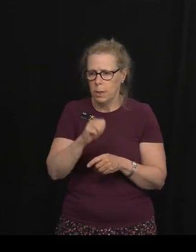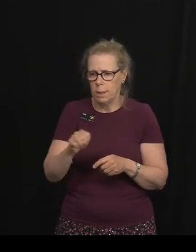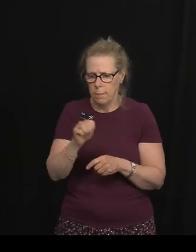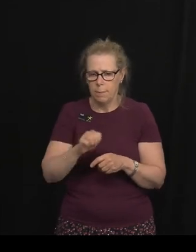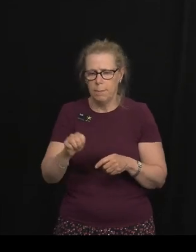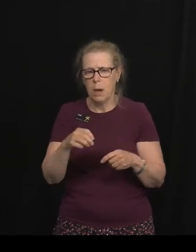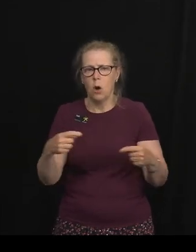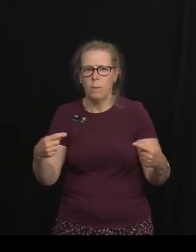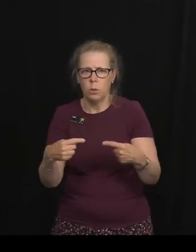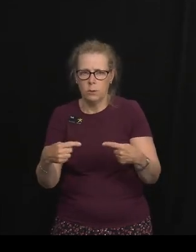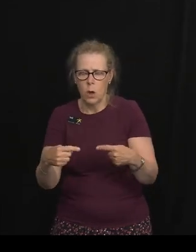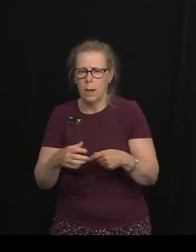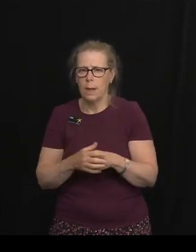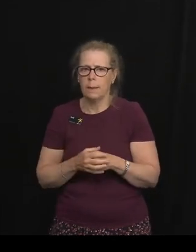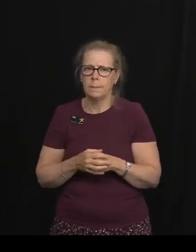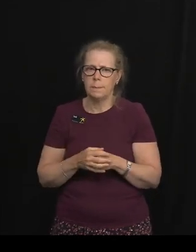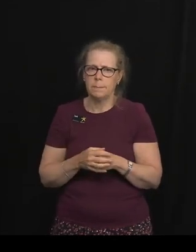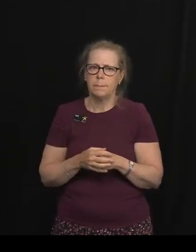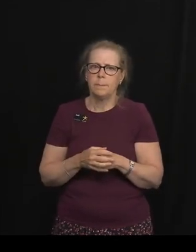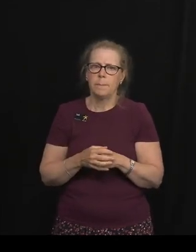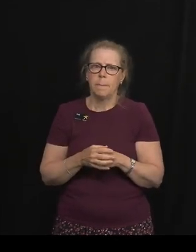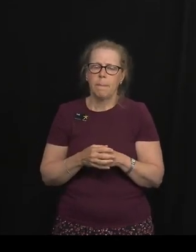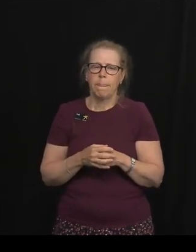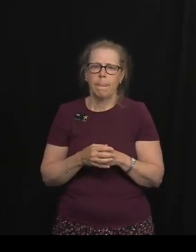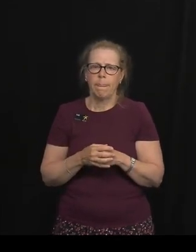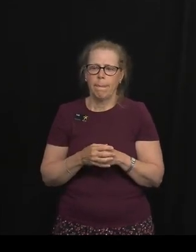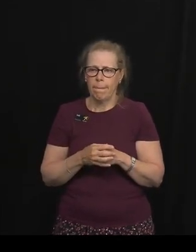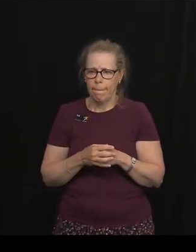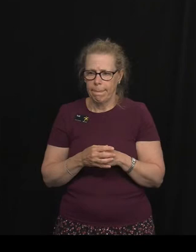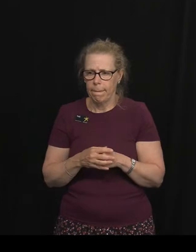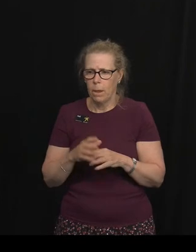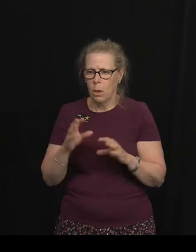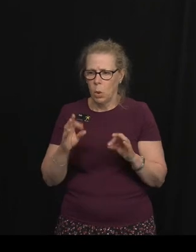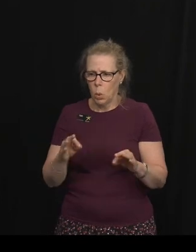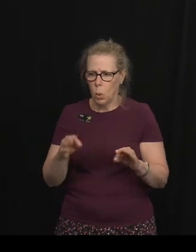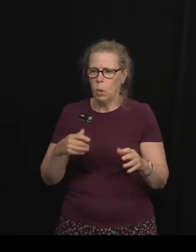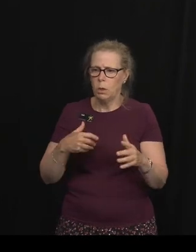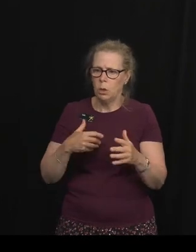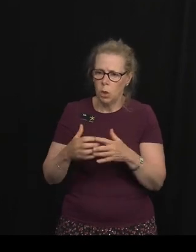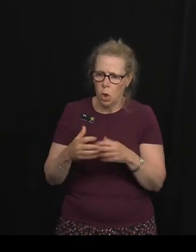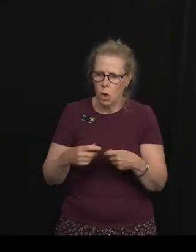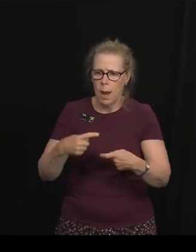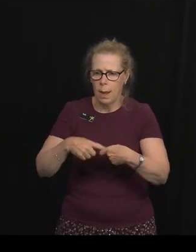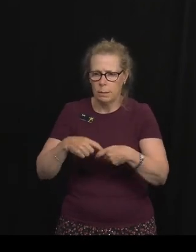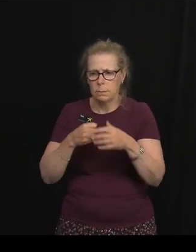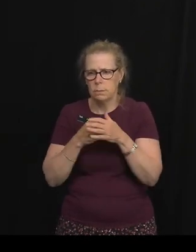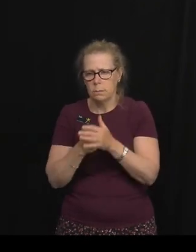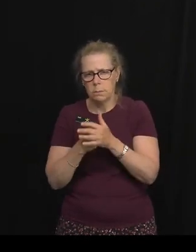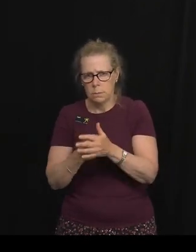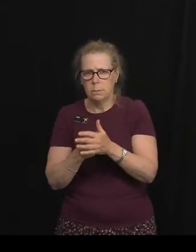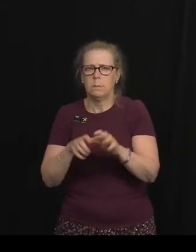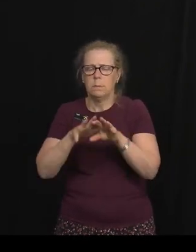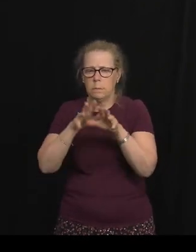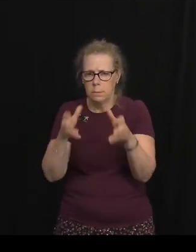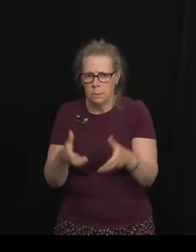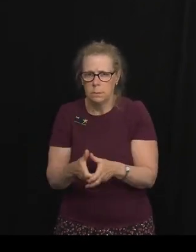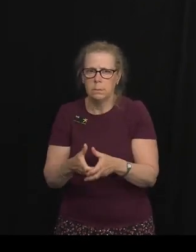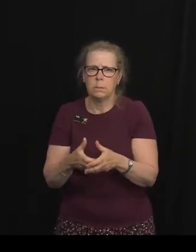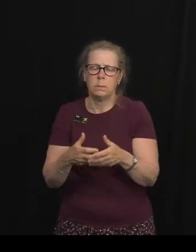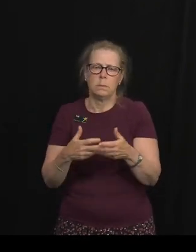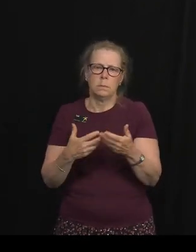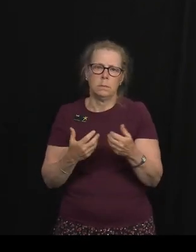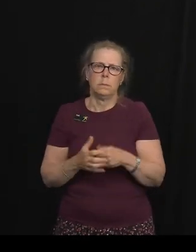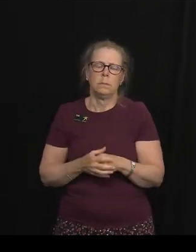established preparedness for pandemic handling, surveillance, reporting, and capacity building, together with the WHO